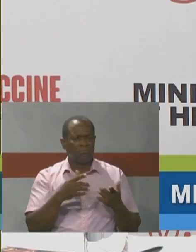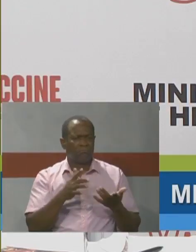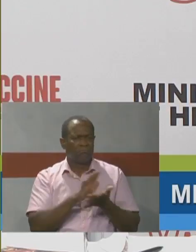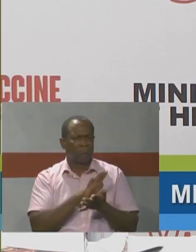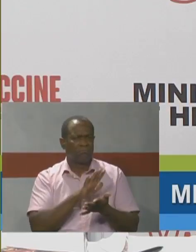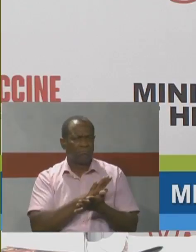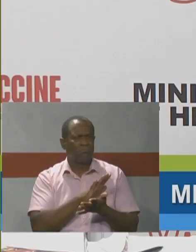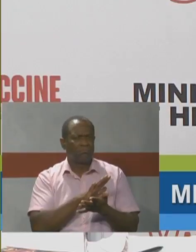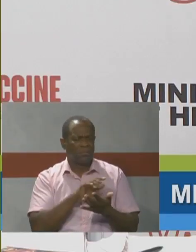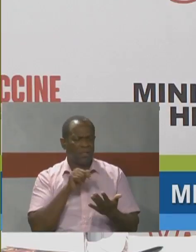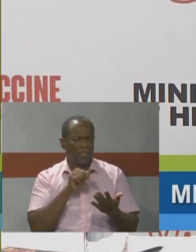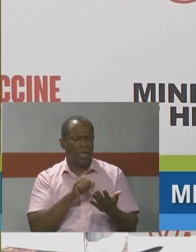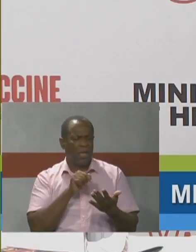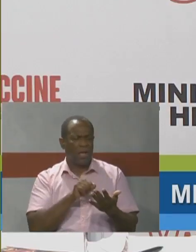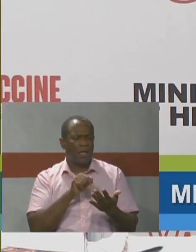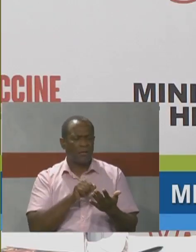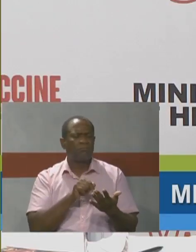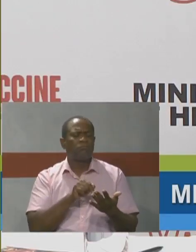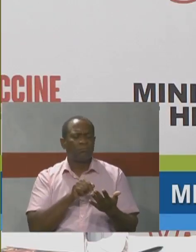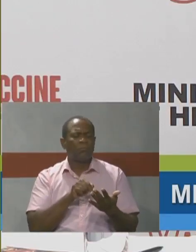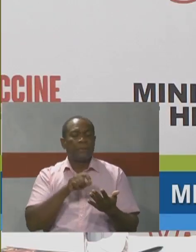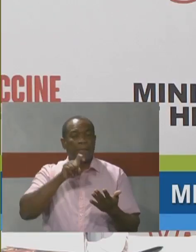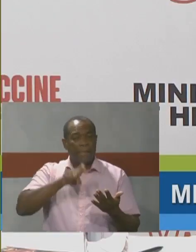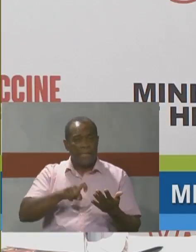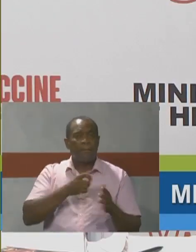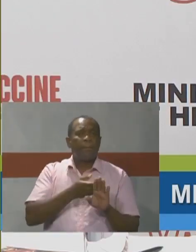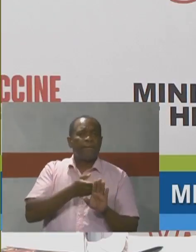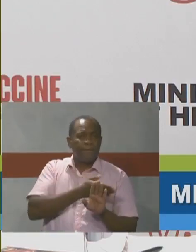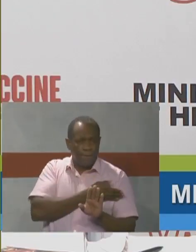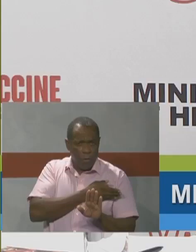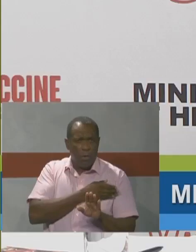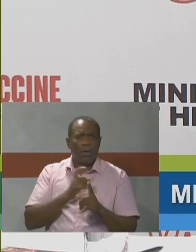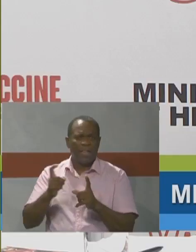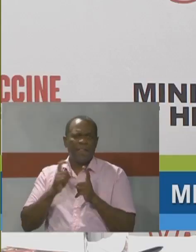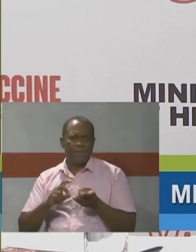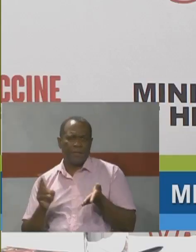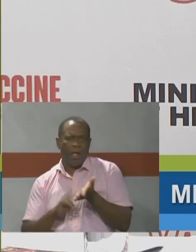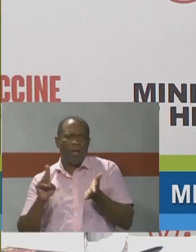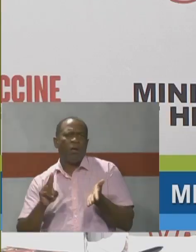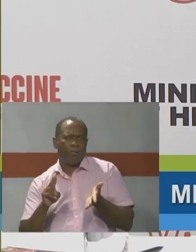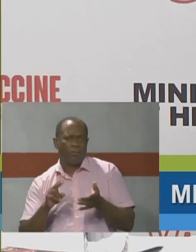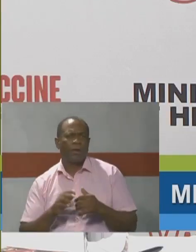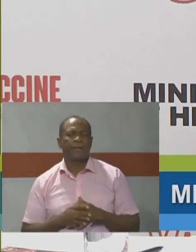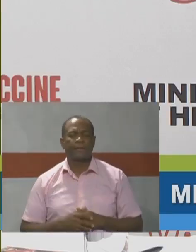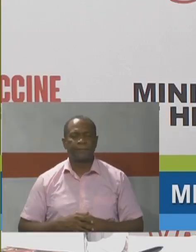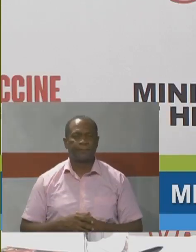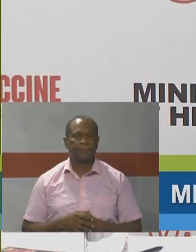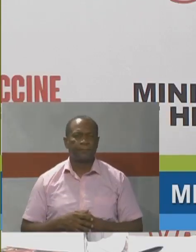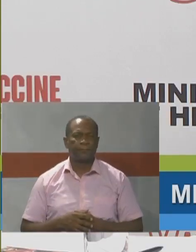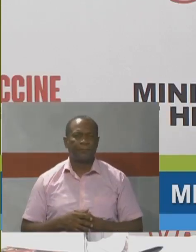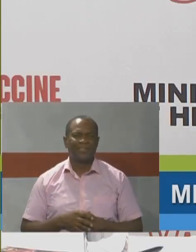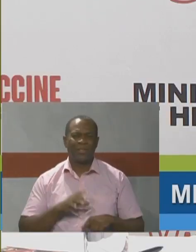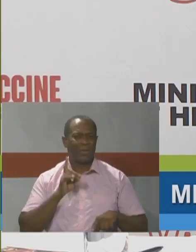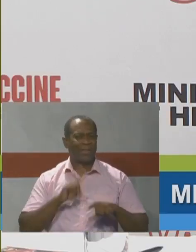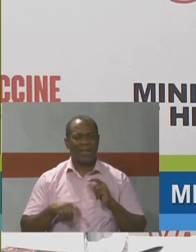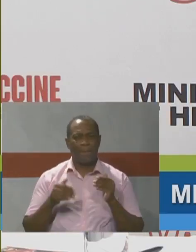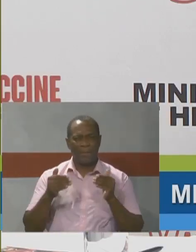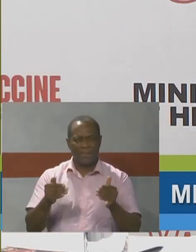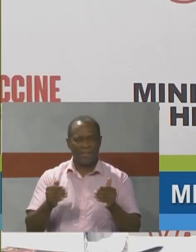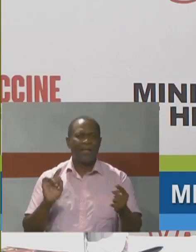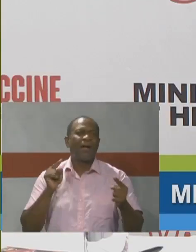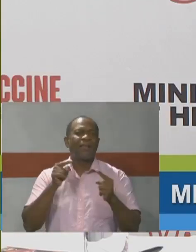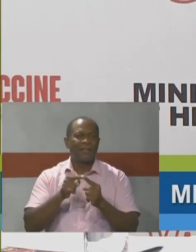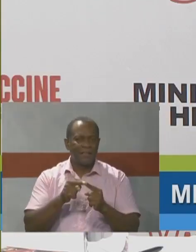is a precursor to an actual contract. So we can't move forward until we get the